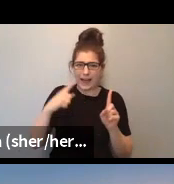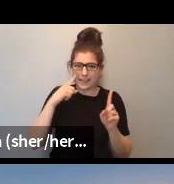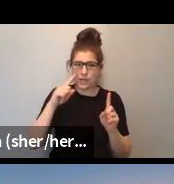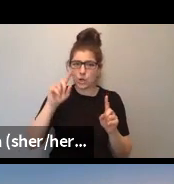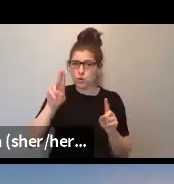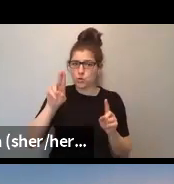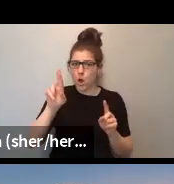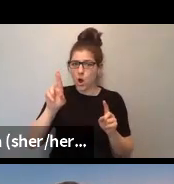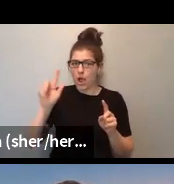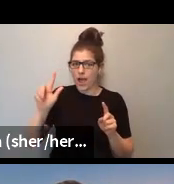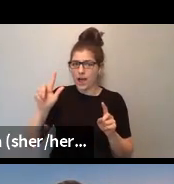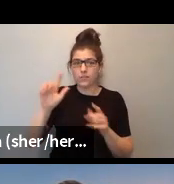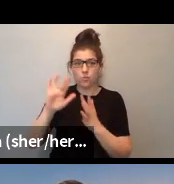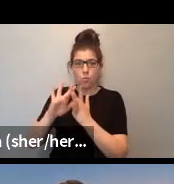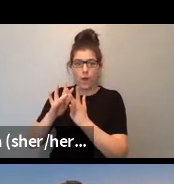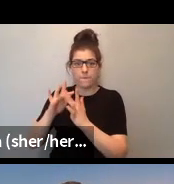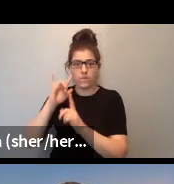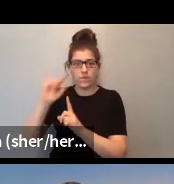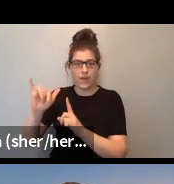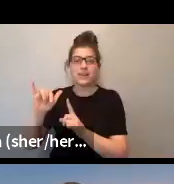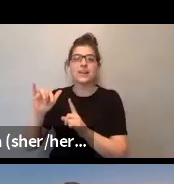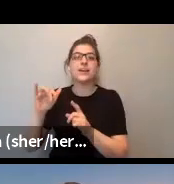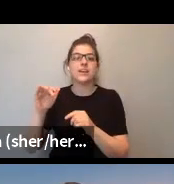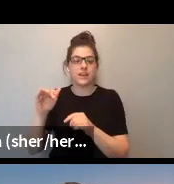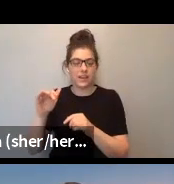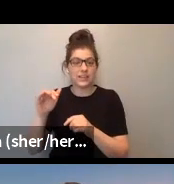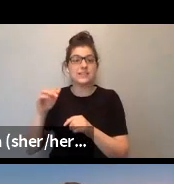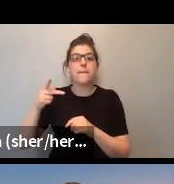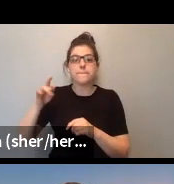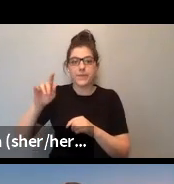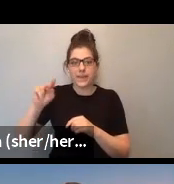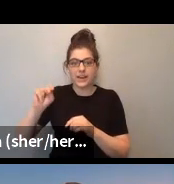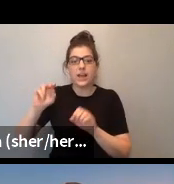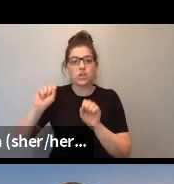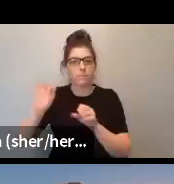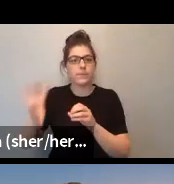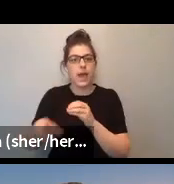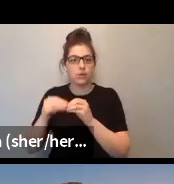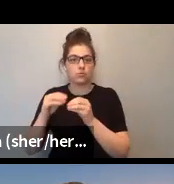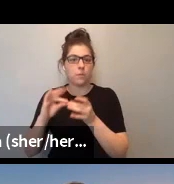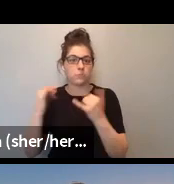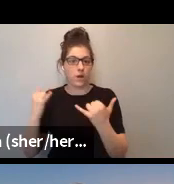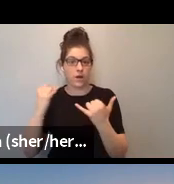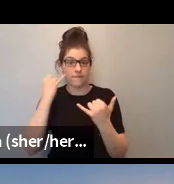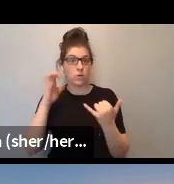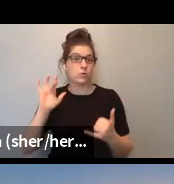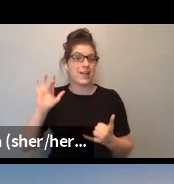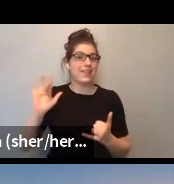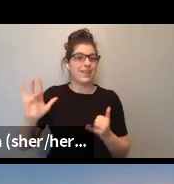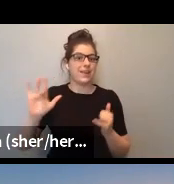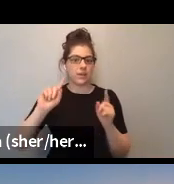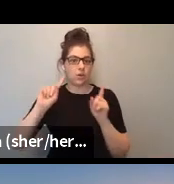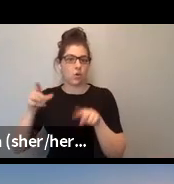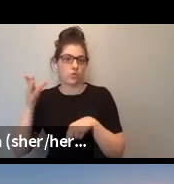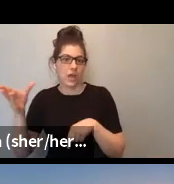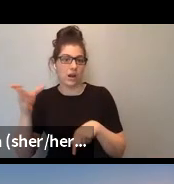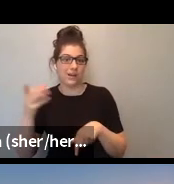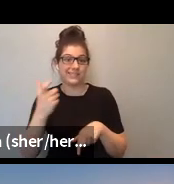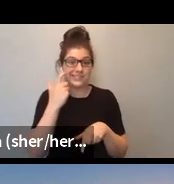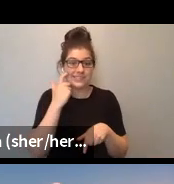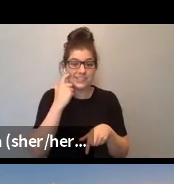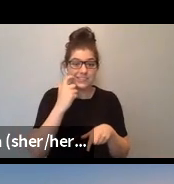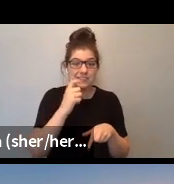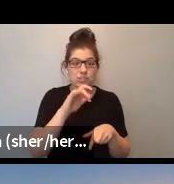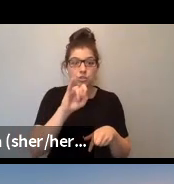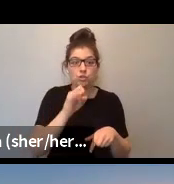web address for that, is being pinned or could be added to the comments right now. Because as Jumatatu mentioned,